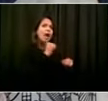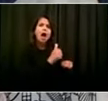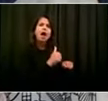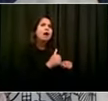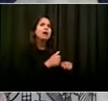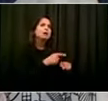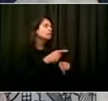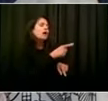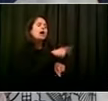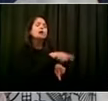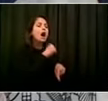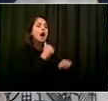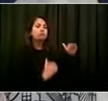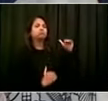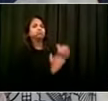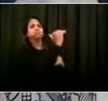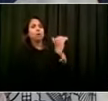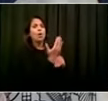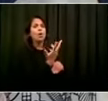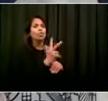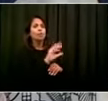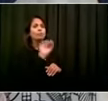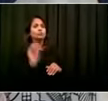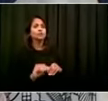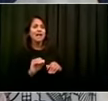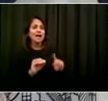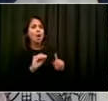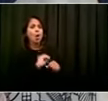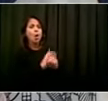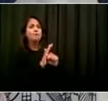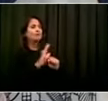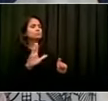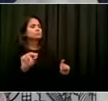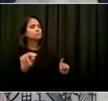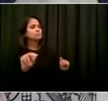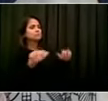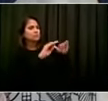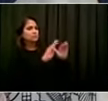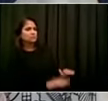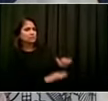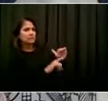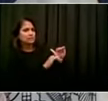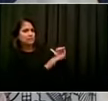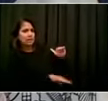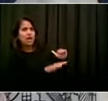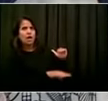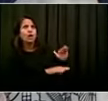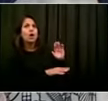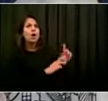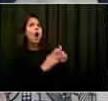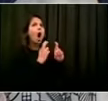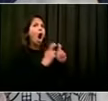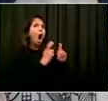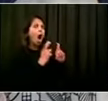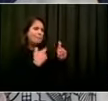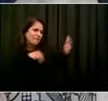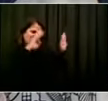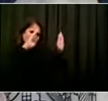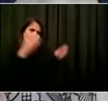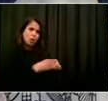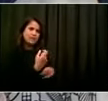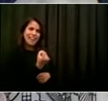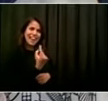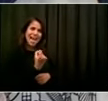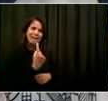have hope that a number of these zip codes can be, with a lot of testing, we're going to put testing resources in, we're going to urge everyone get